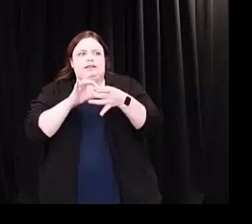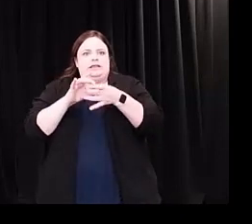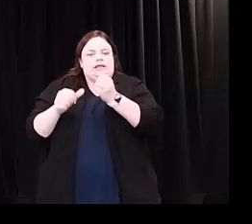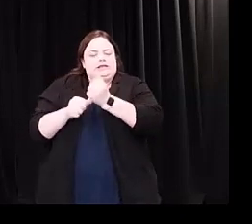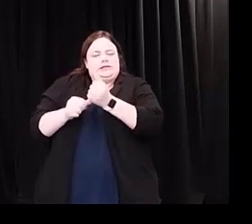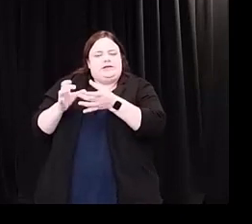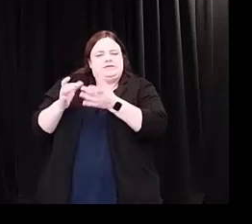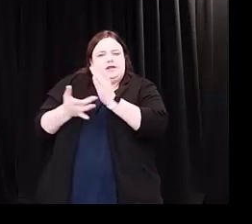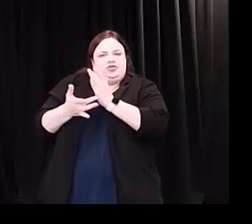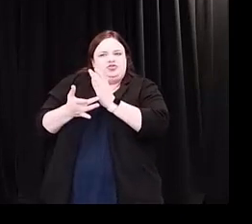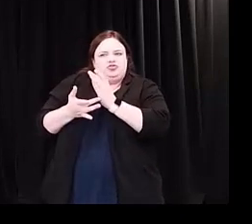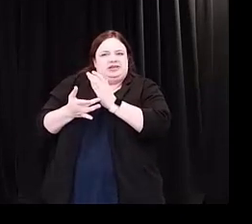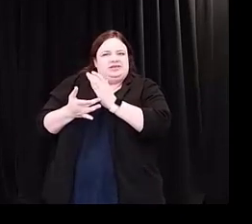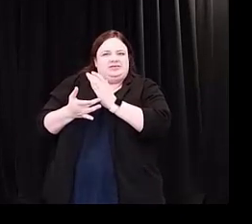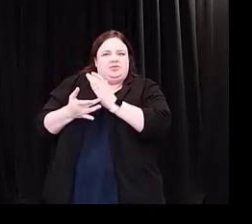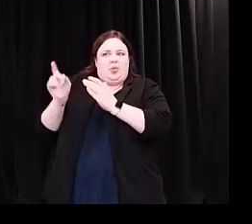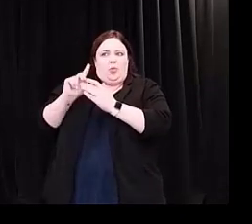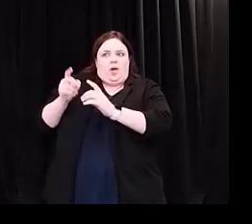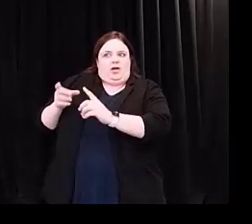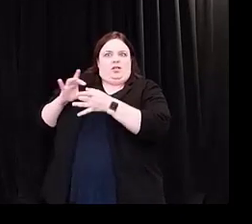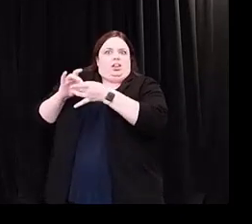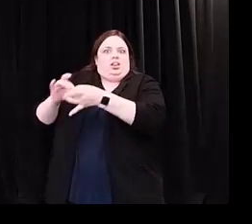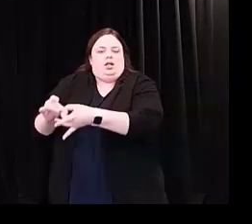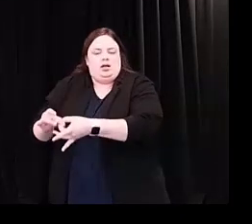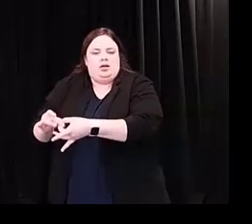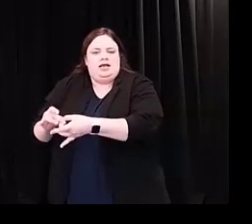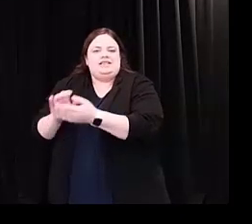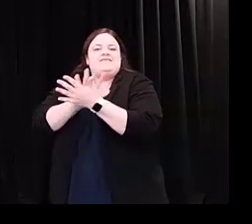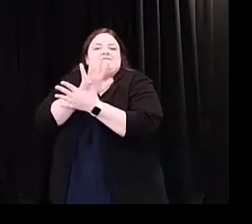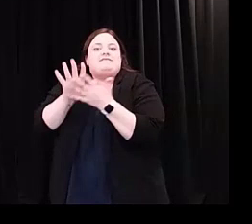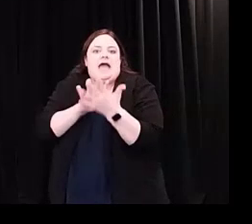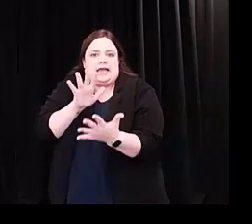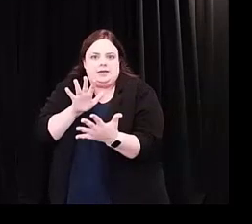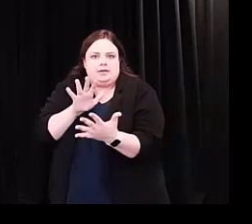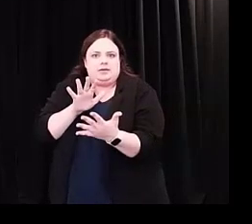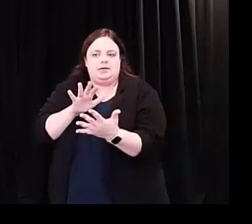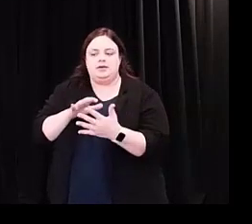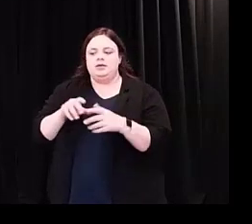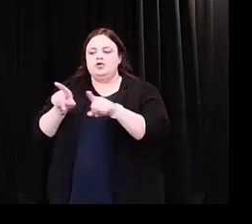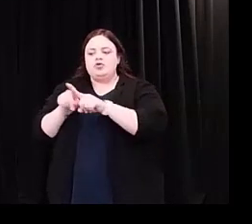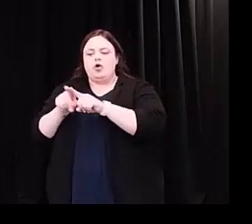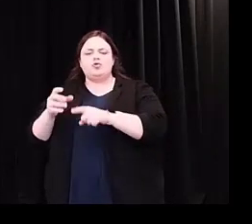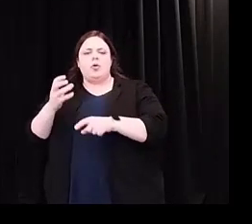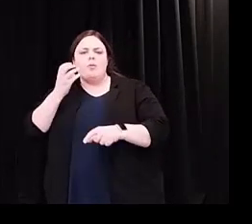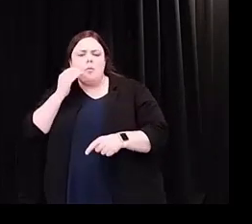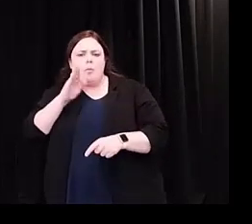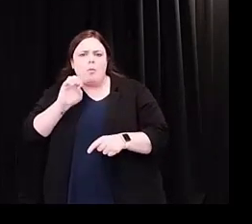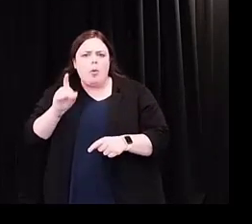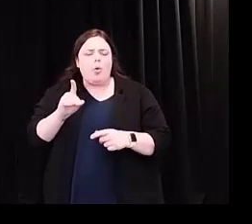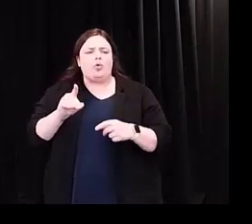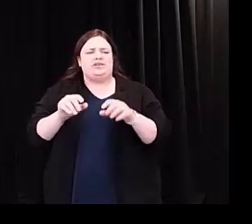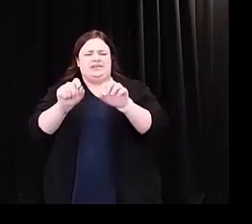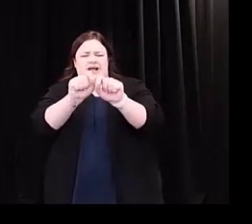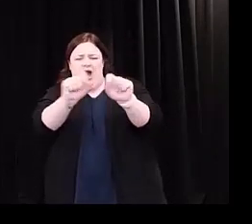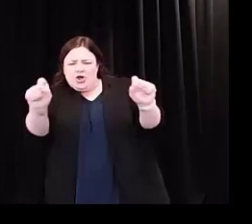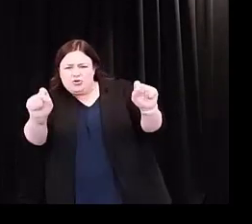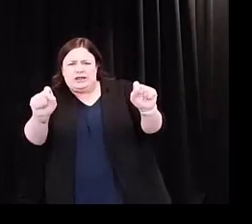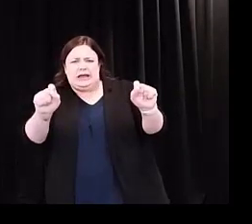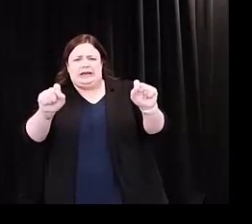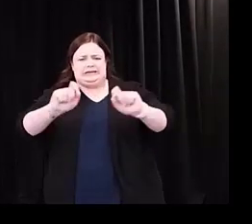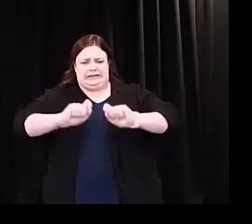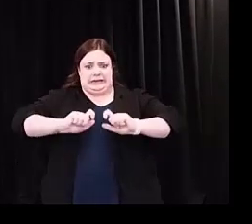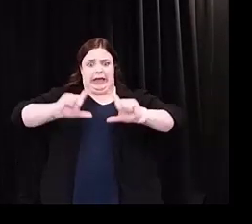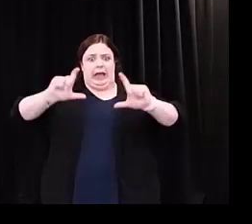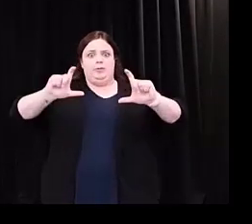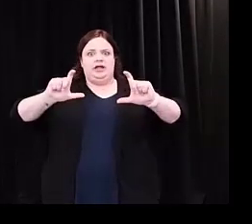It is vague. Below that, there is some text that is in bold, it's underlined, it's capitalized.